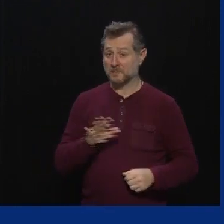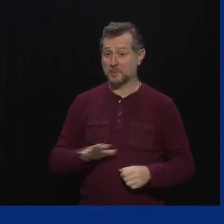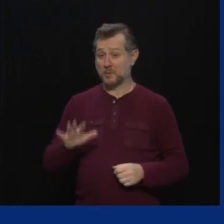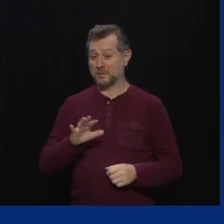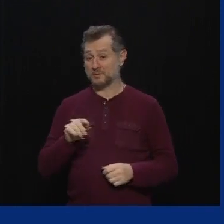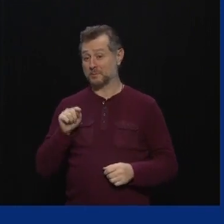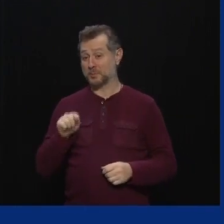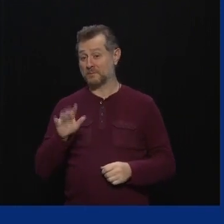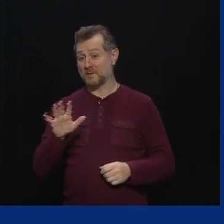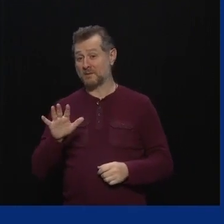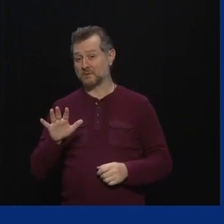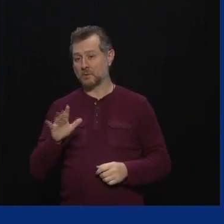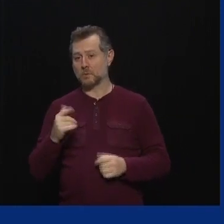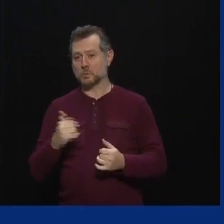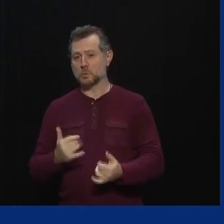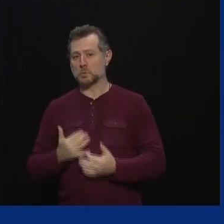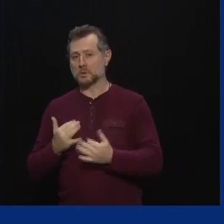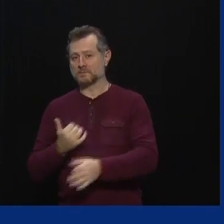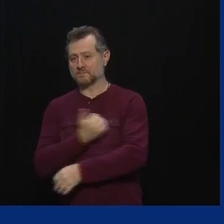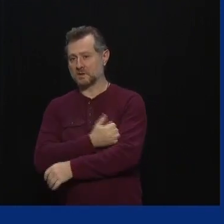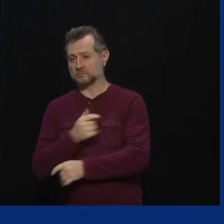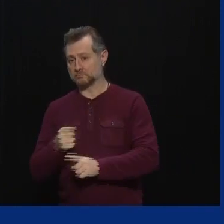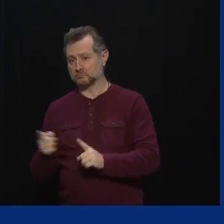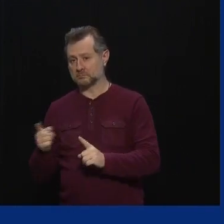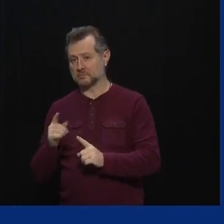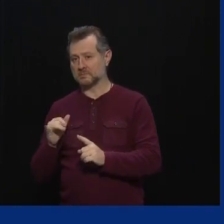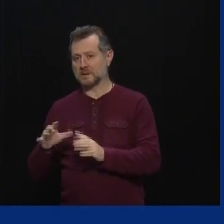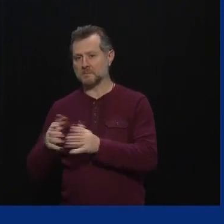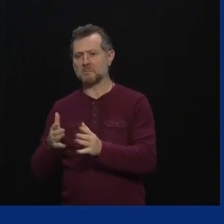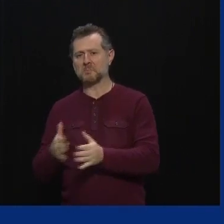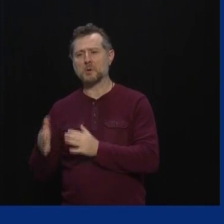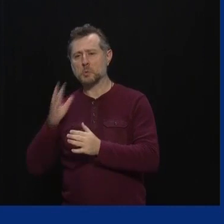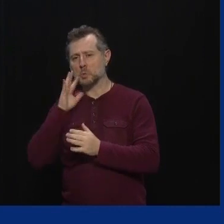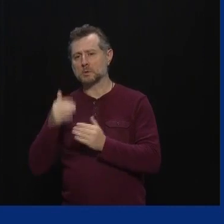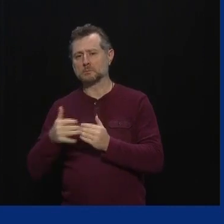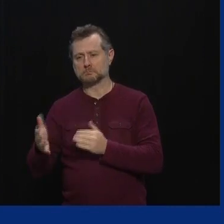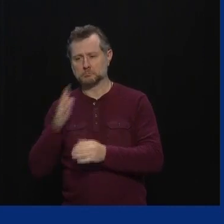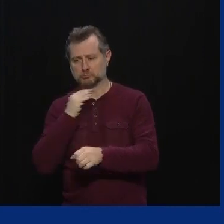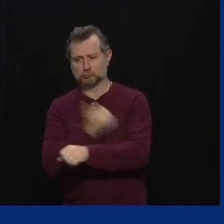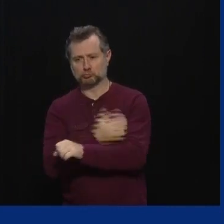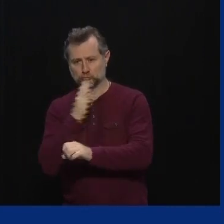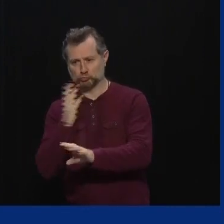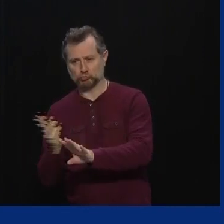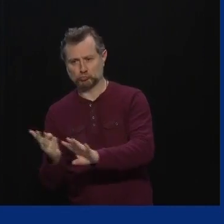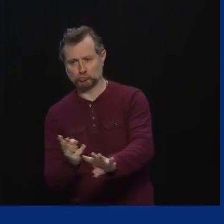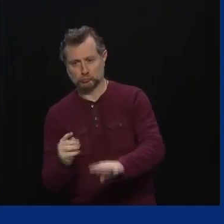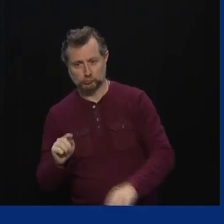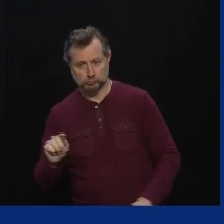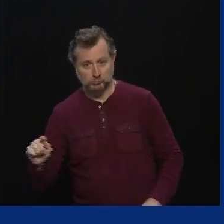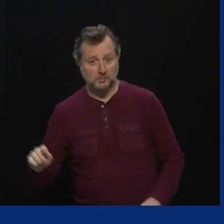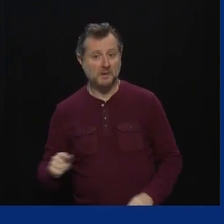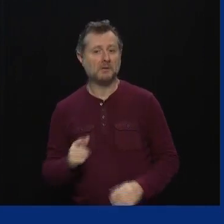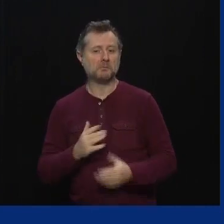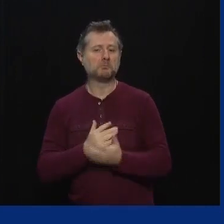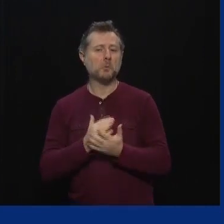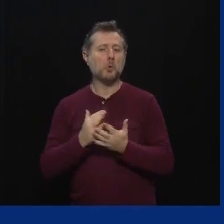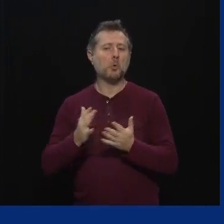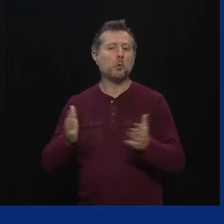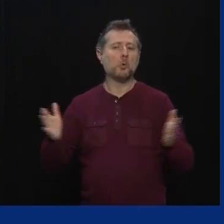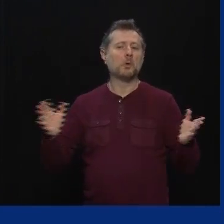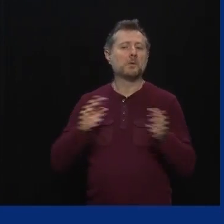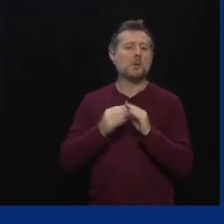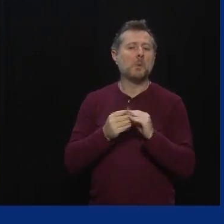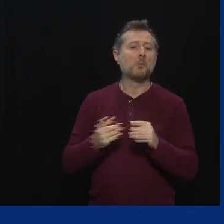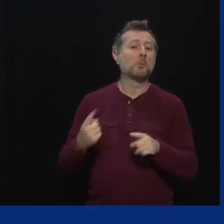in the category, and they have plans to get vaccinated soon. So it's a broad number. It includes people who've